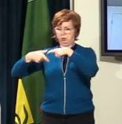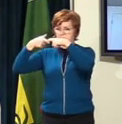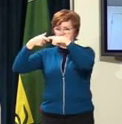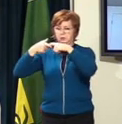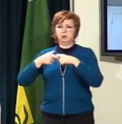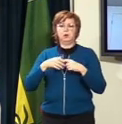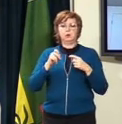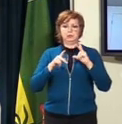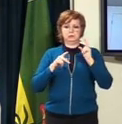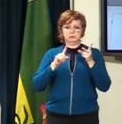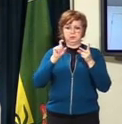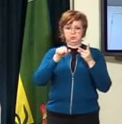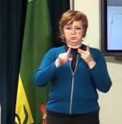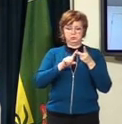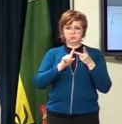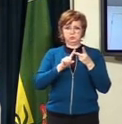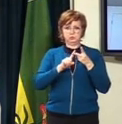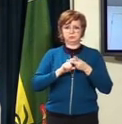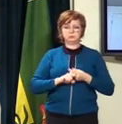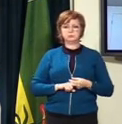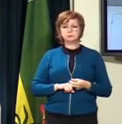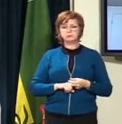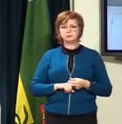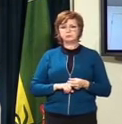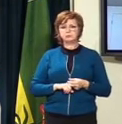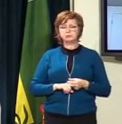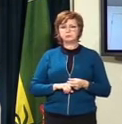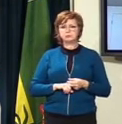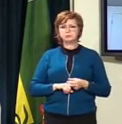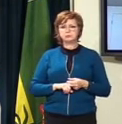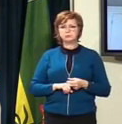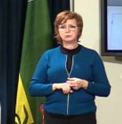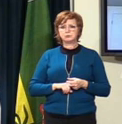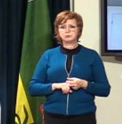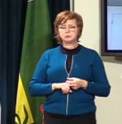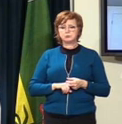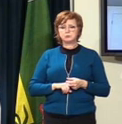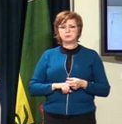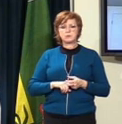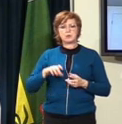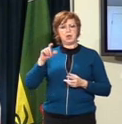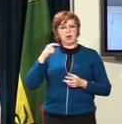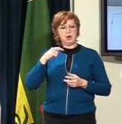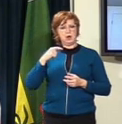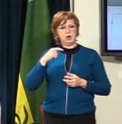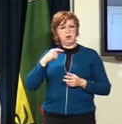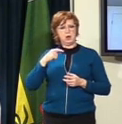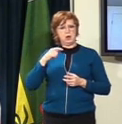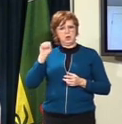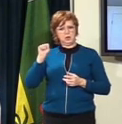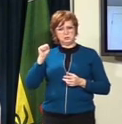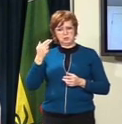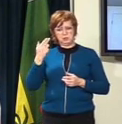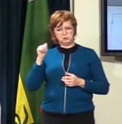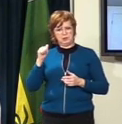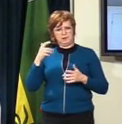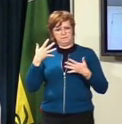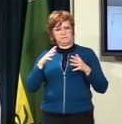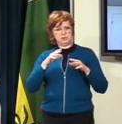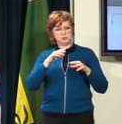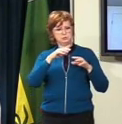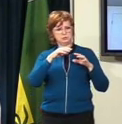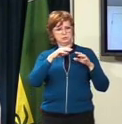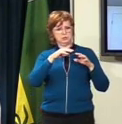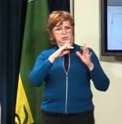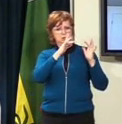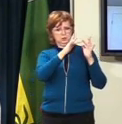that, but I'll ask my second question too. Apparently the SHA has reached out to physicians about retraining because we have an email